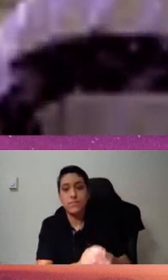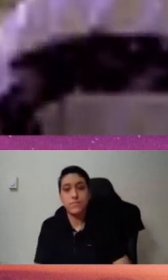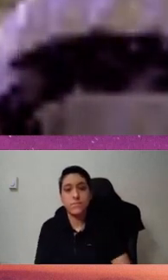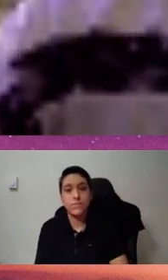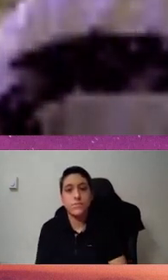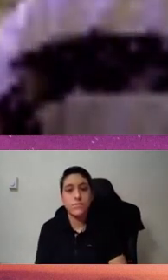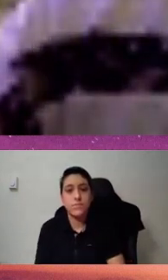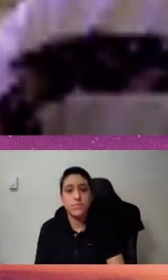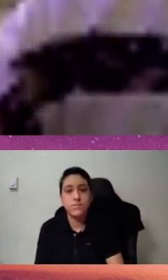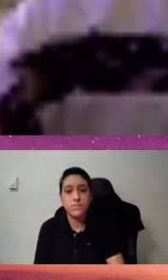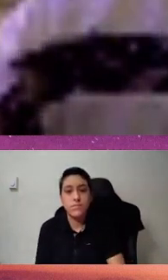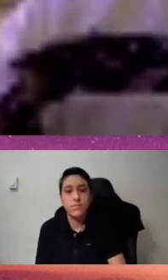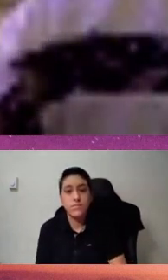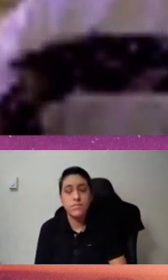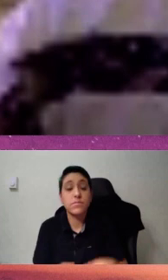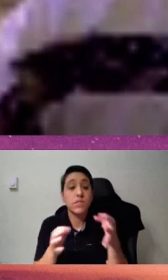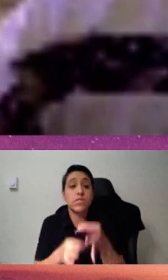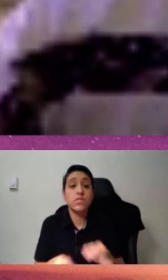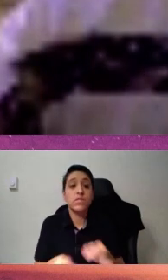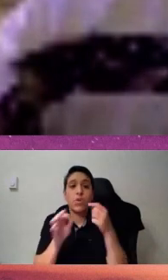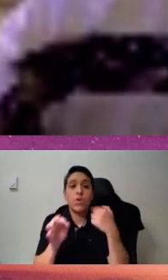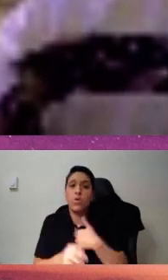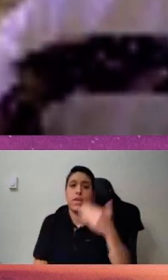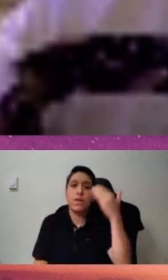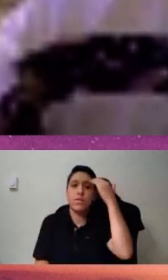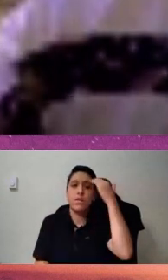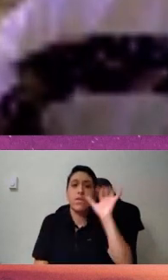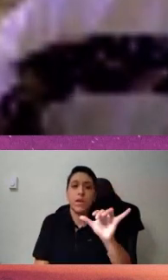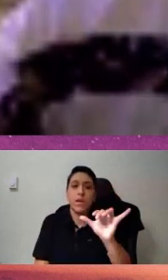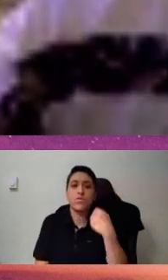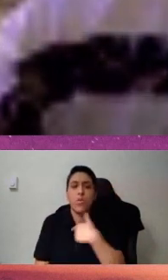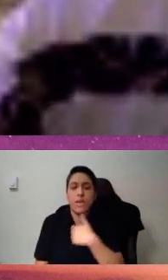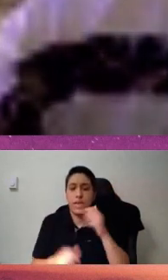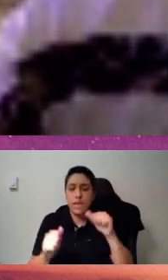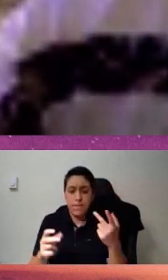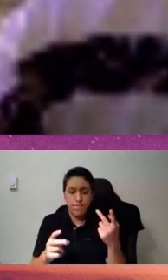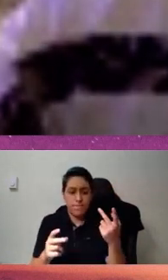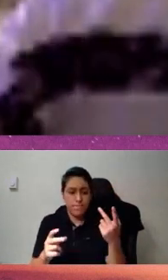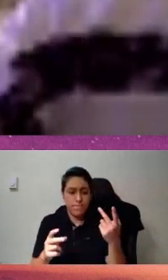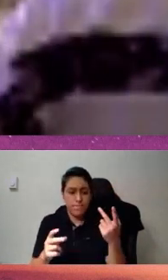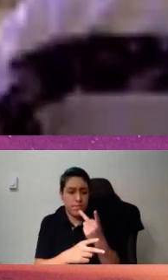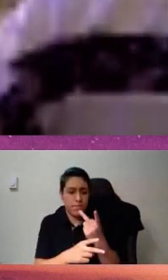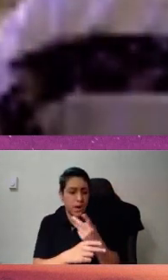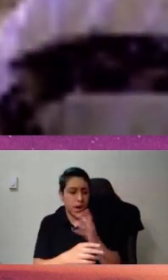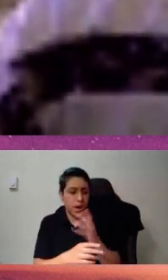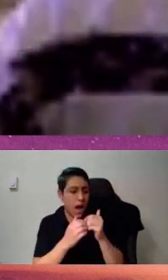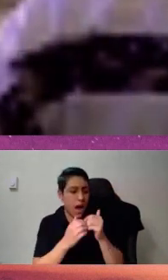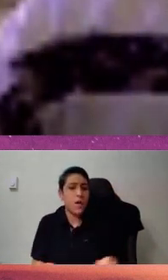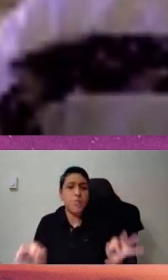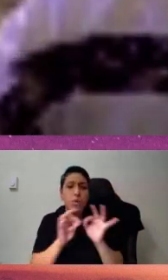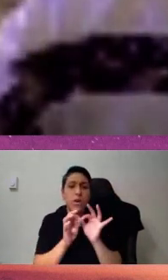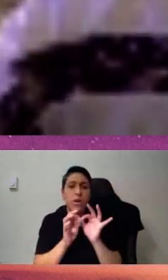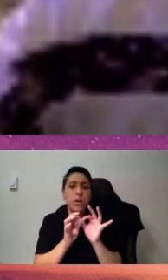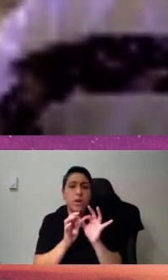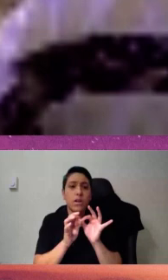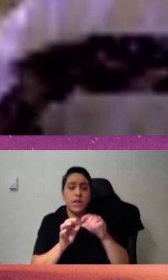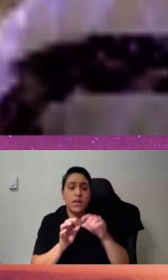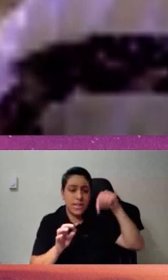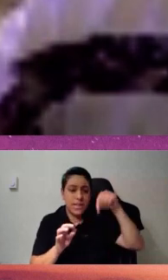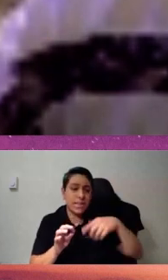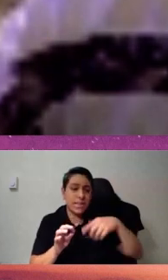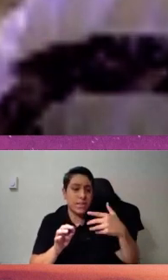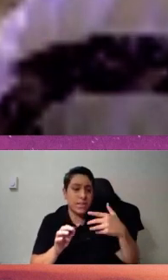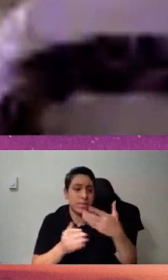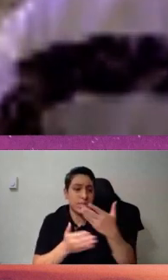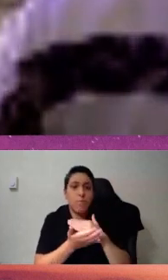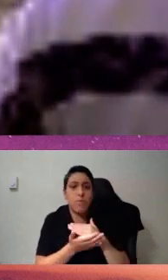know that so that we can gauge the level of importance of this work. This is so important that we have these, colonial